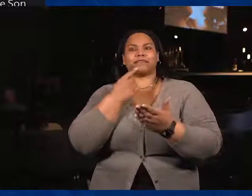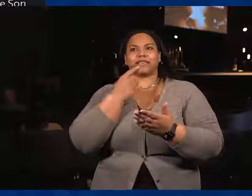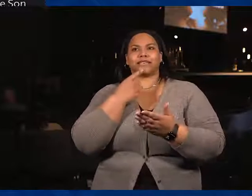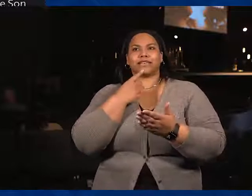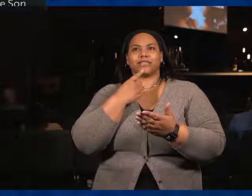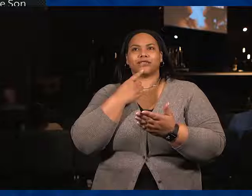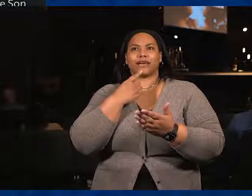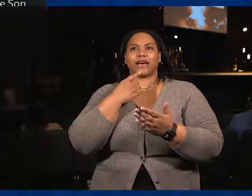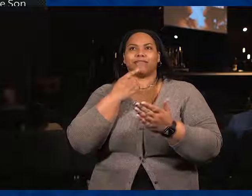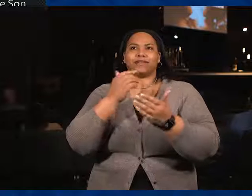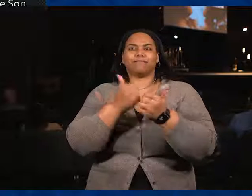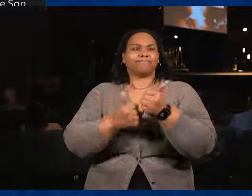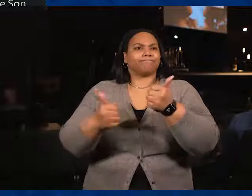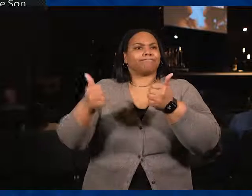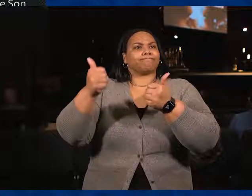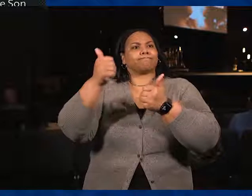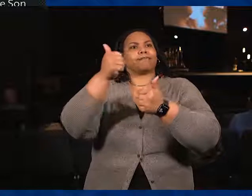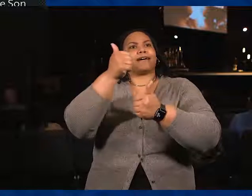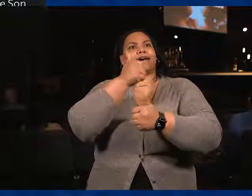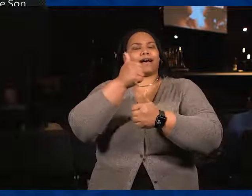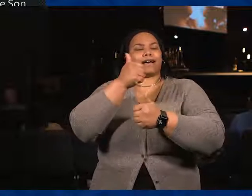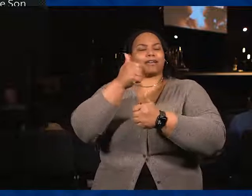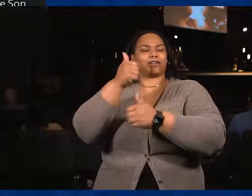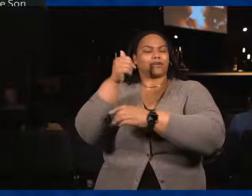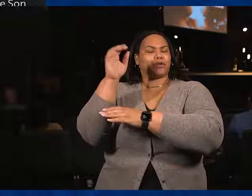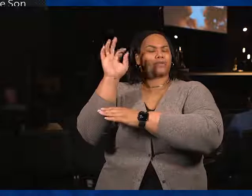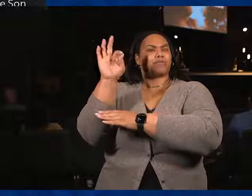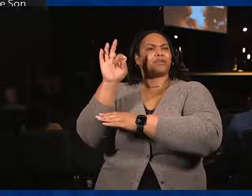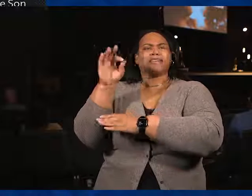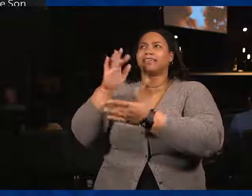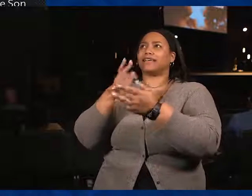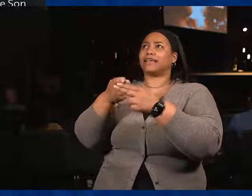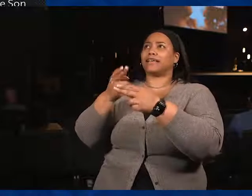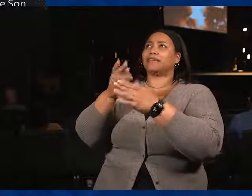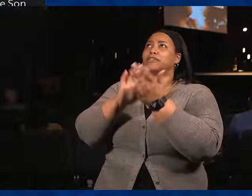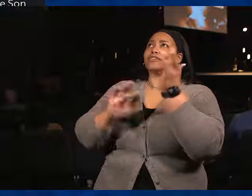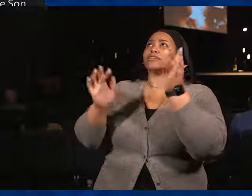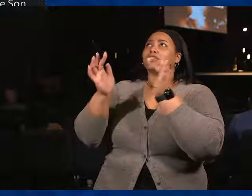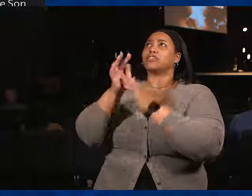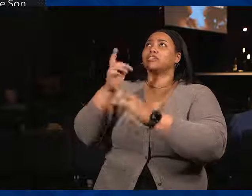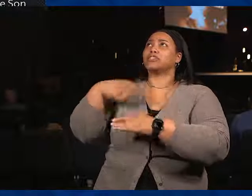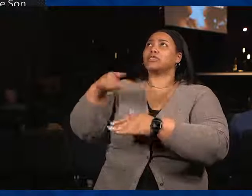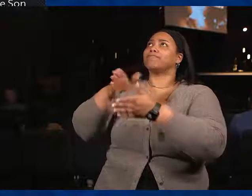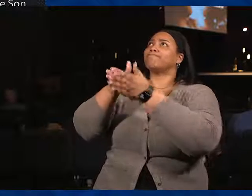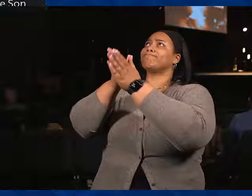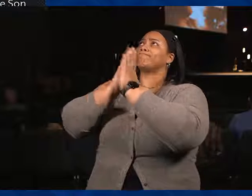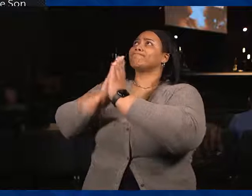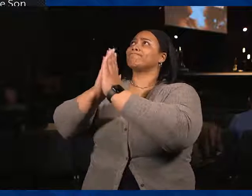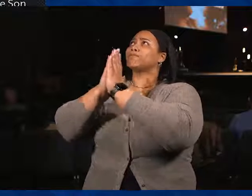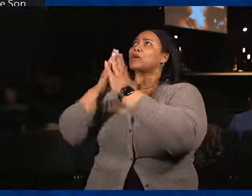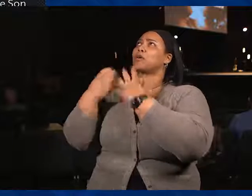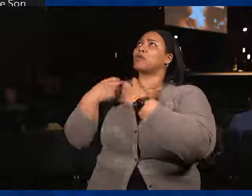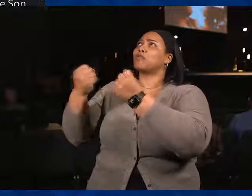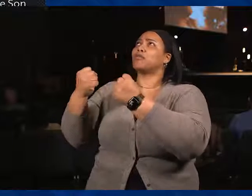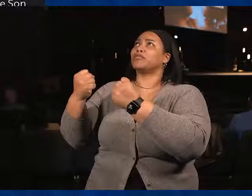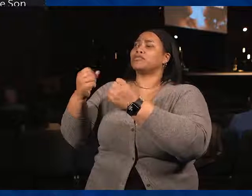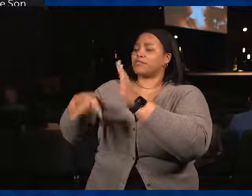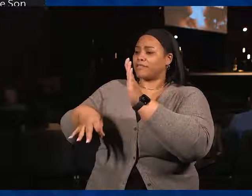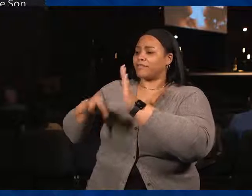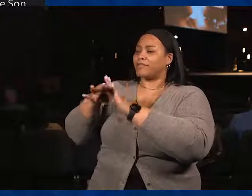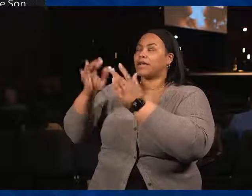priest by the name of Jesus, let us come boldly to the throne of grace that we might find mercy and